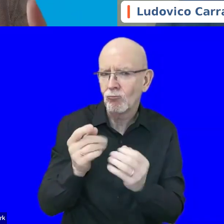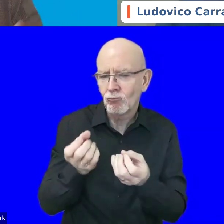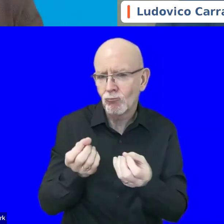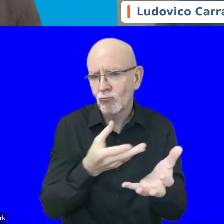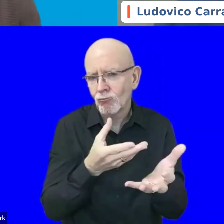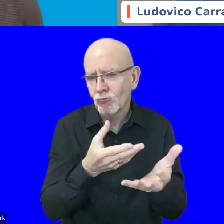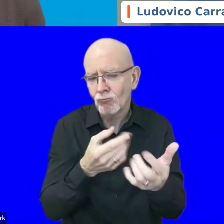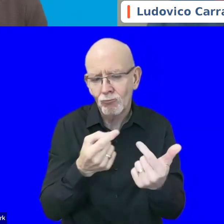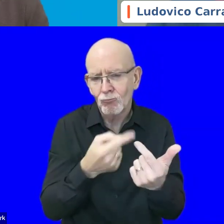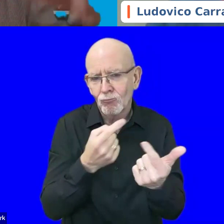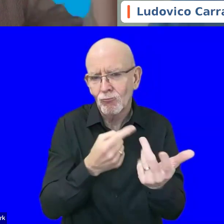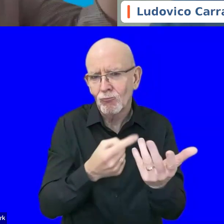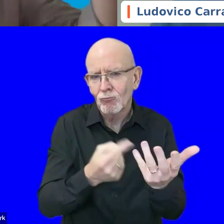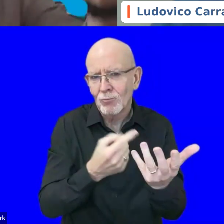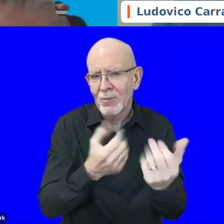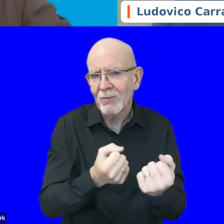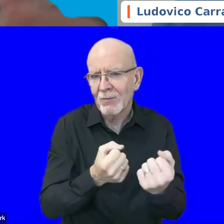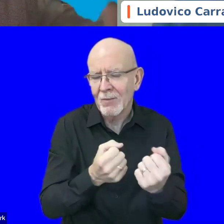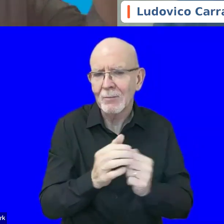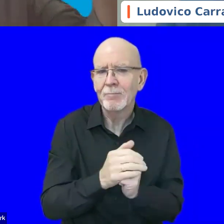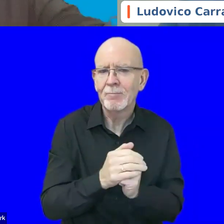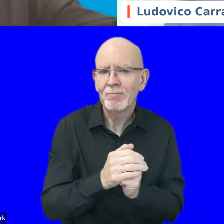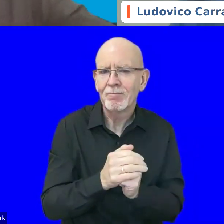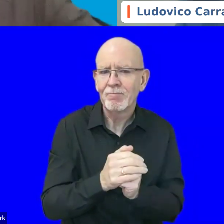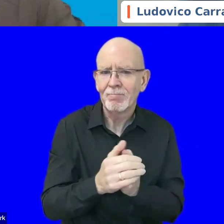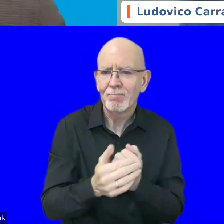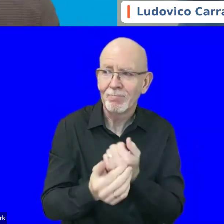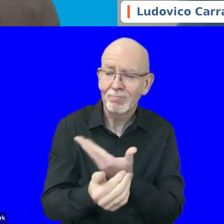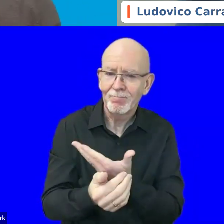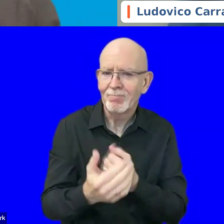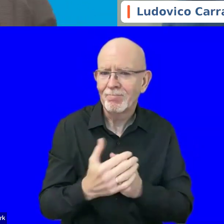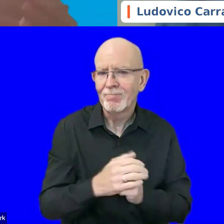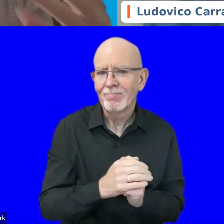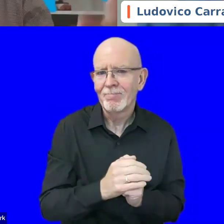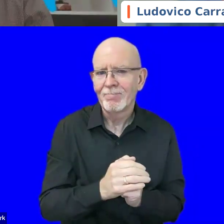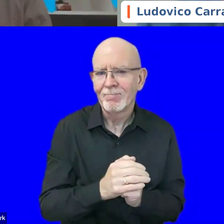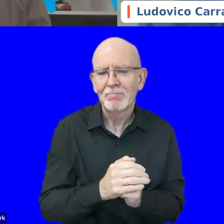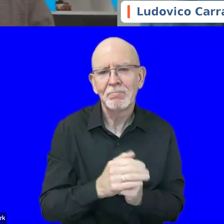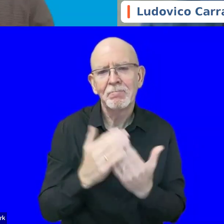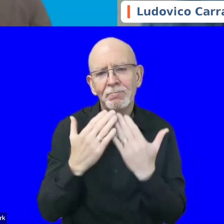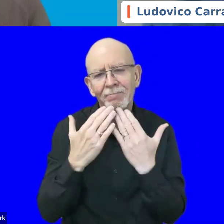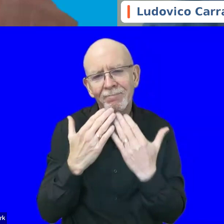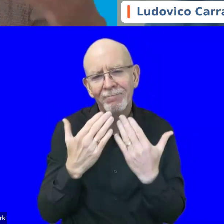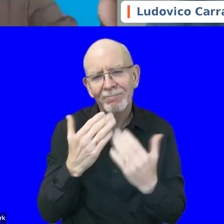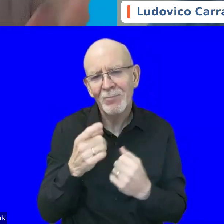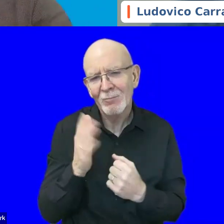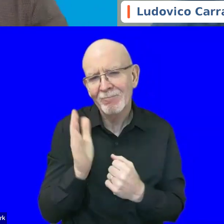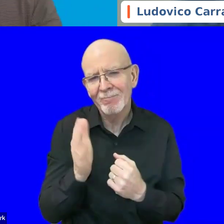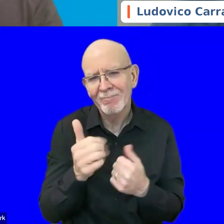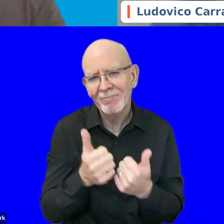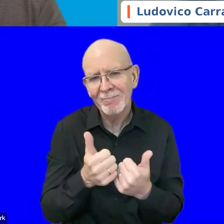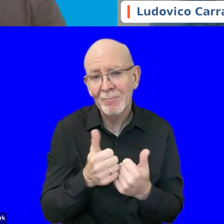those elements. As you were speaking, we had many questions. For instance, from